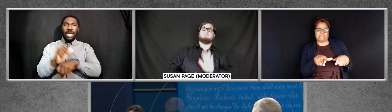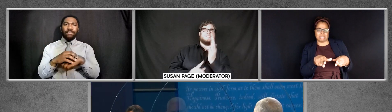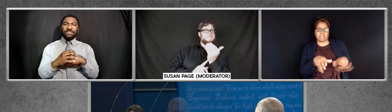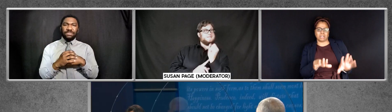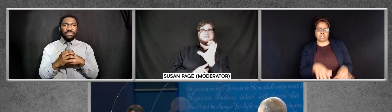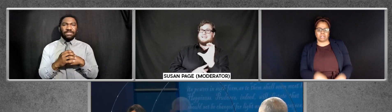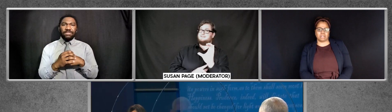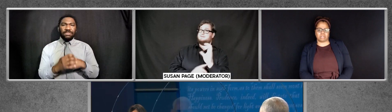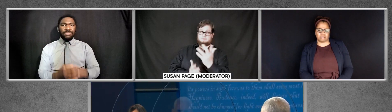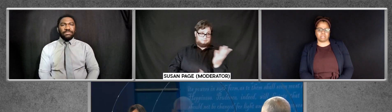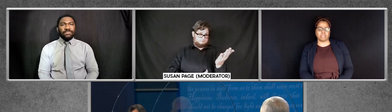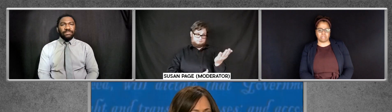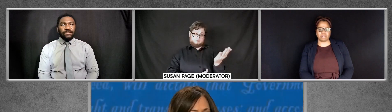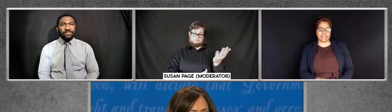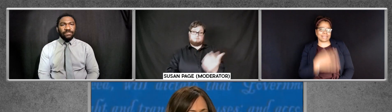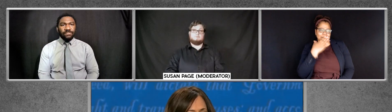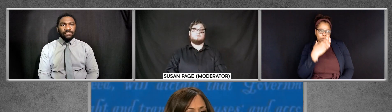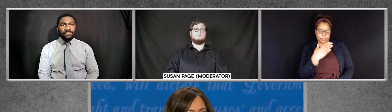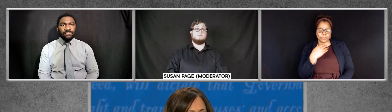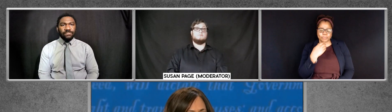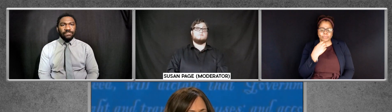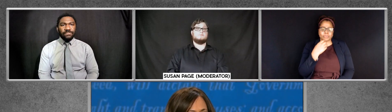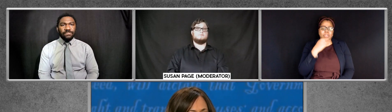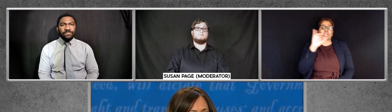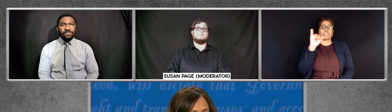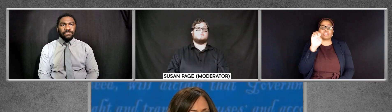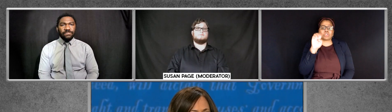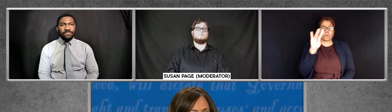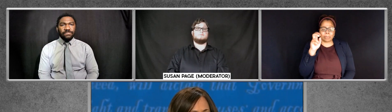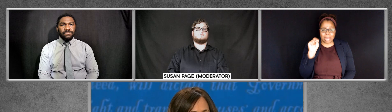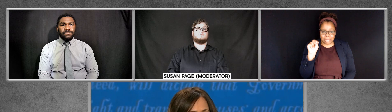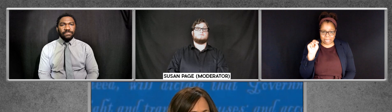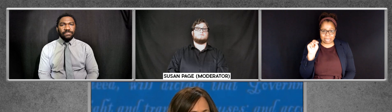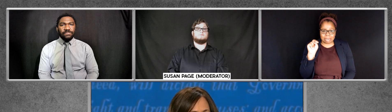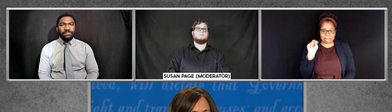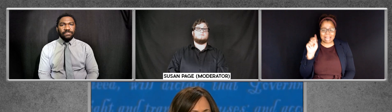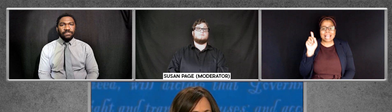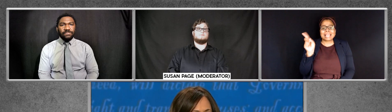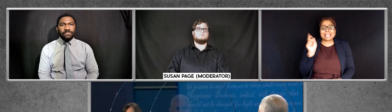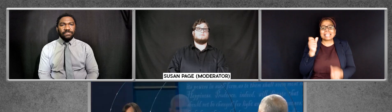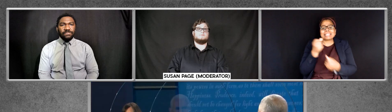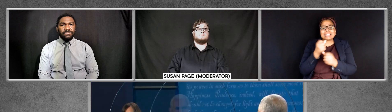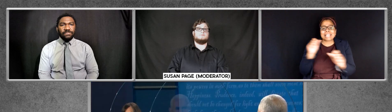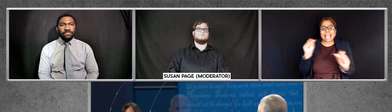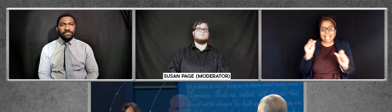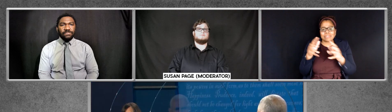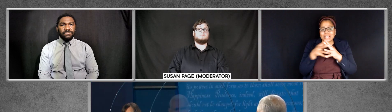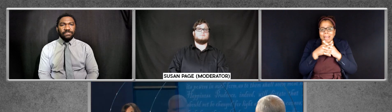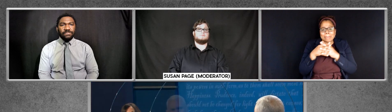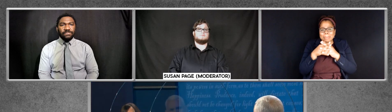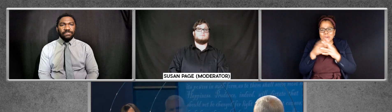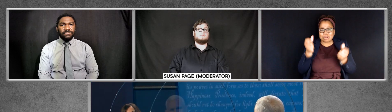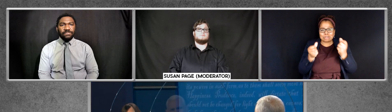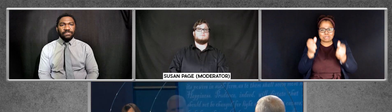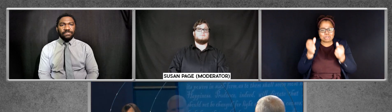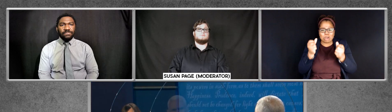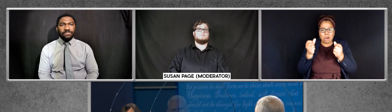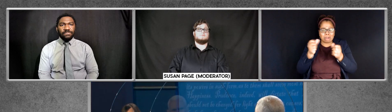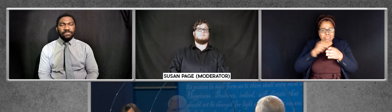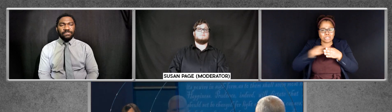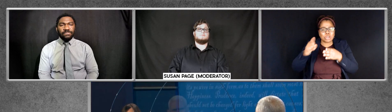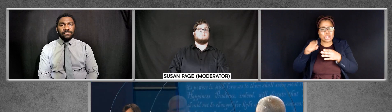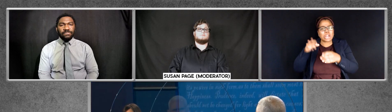then we'll move on. Thank you. Joe Biden is responsible for saving America's auto industry, and you voted